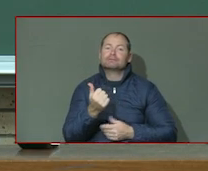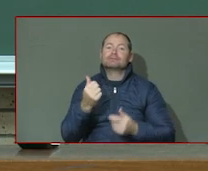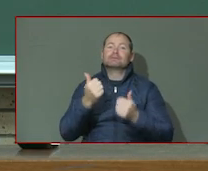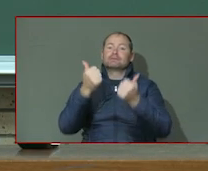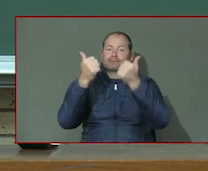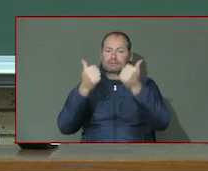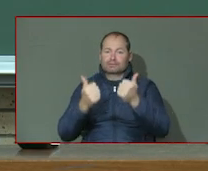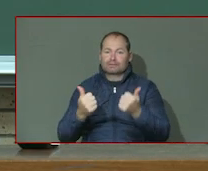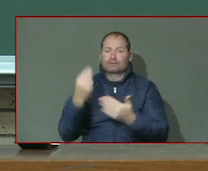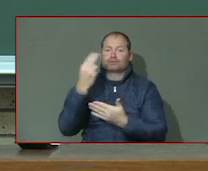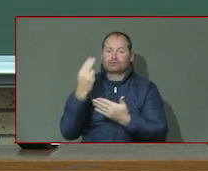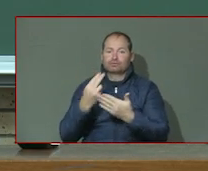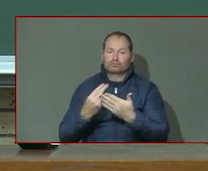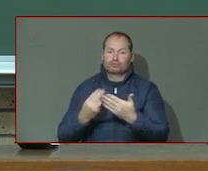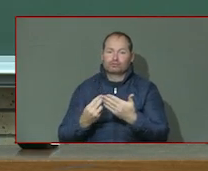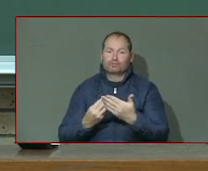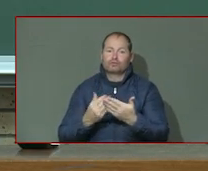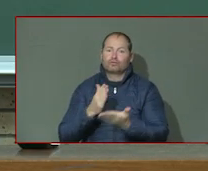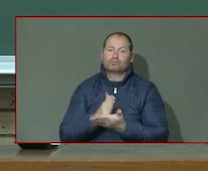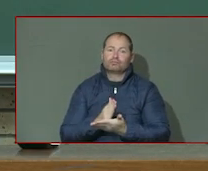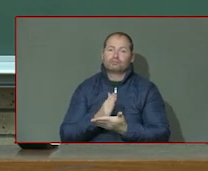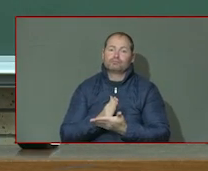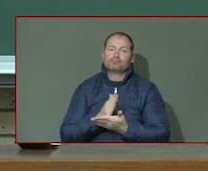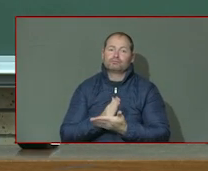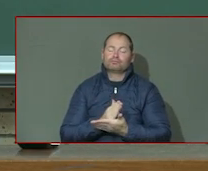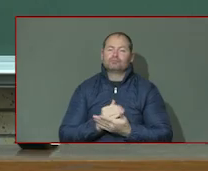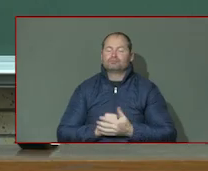account. Then they want the dividends paid.